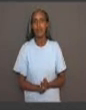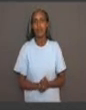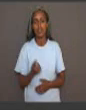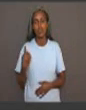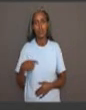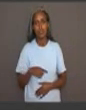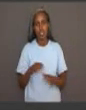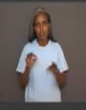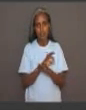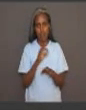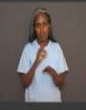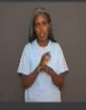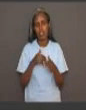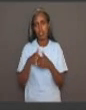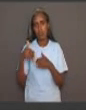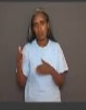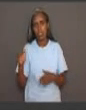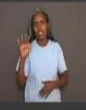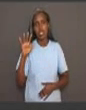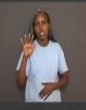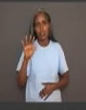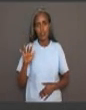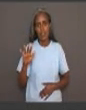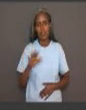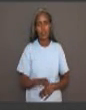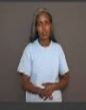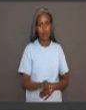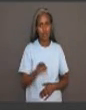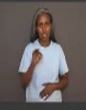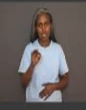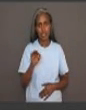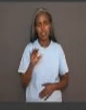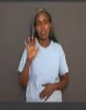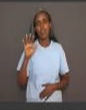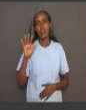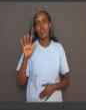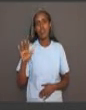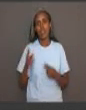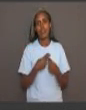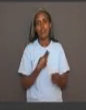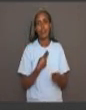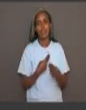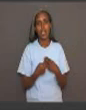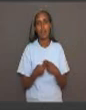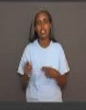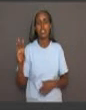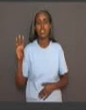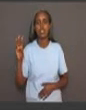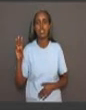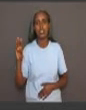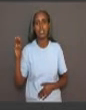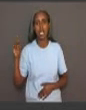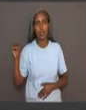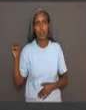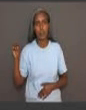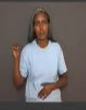We then factor out the 5 to get 5 times